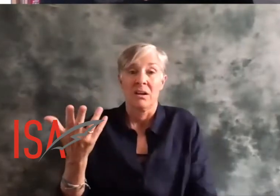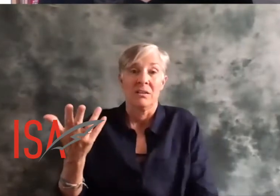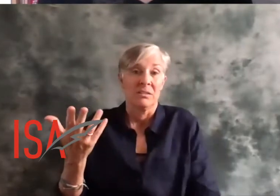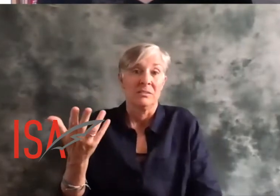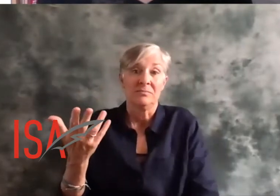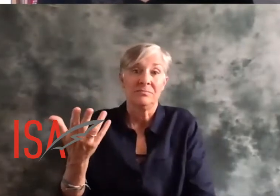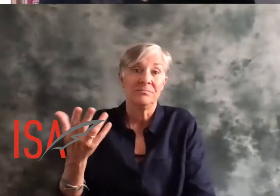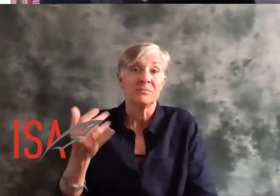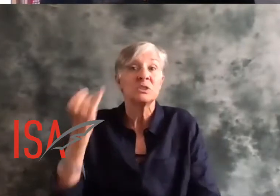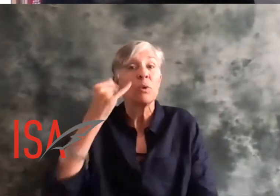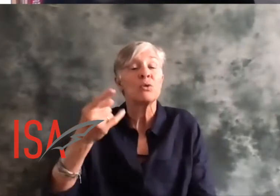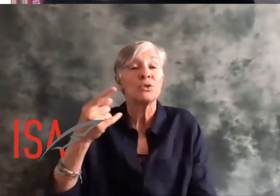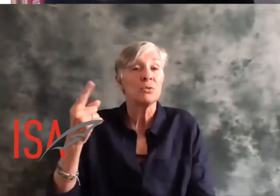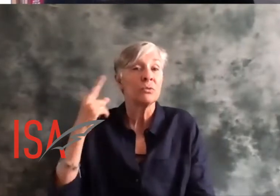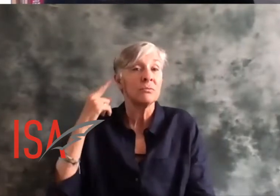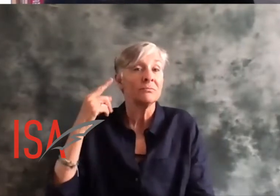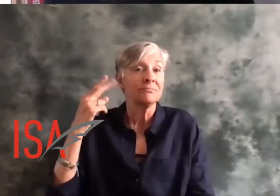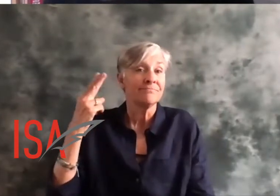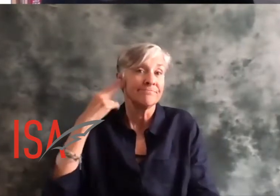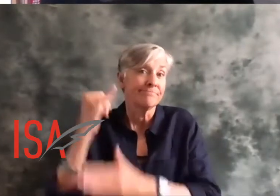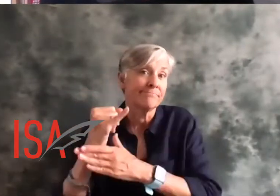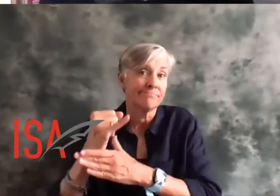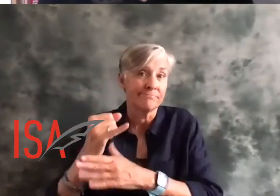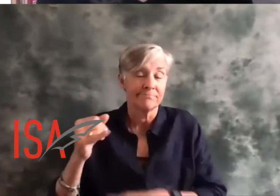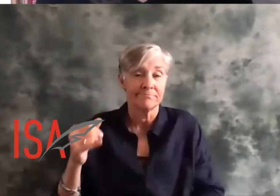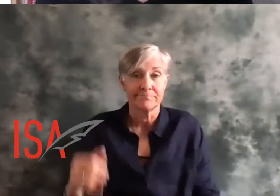is hearing impaired and